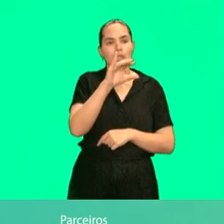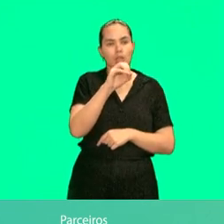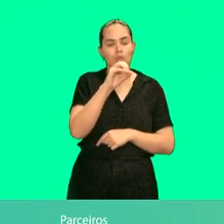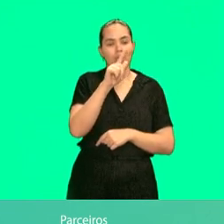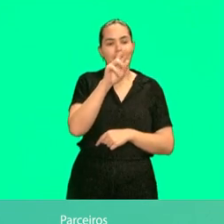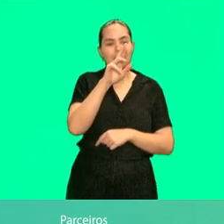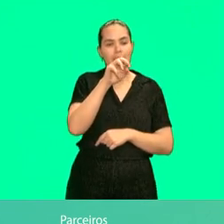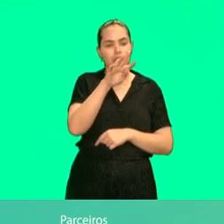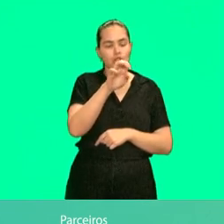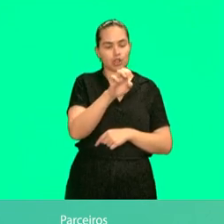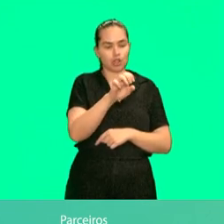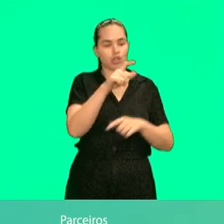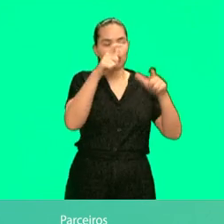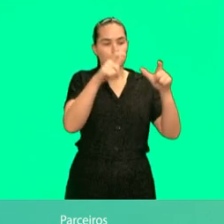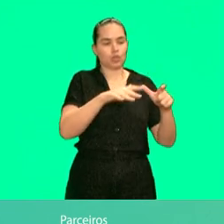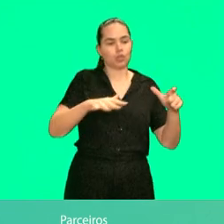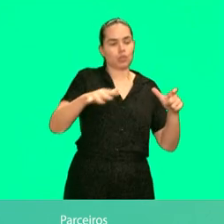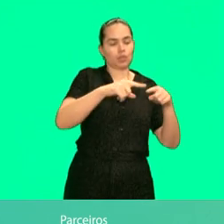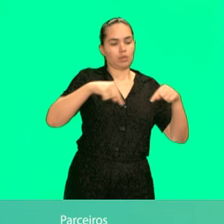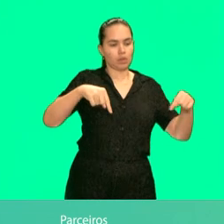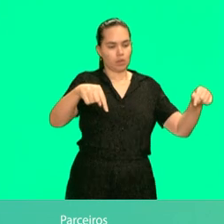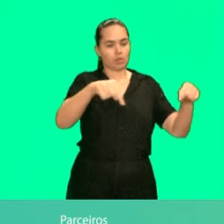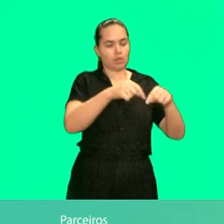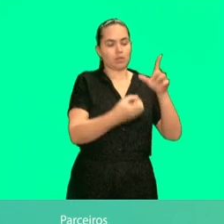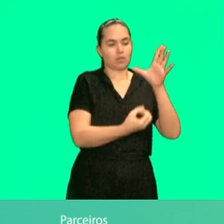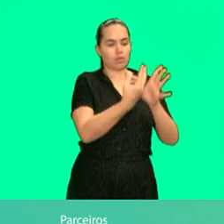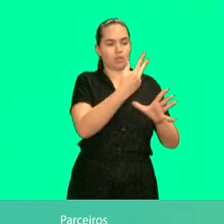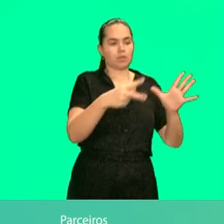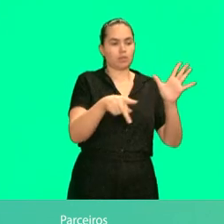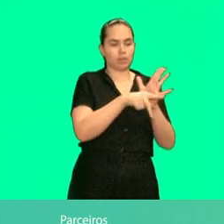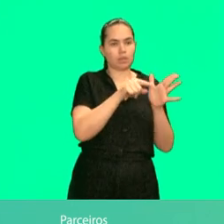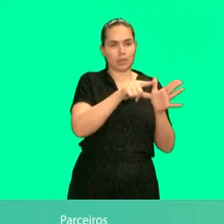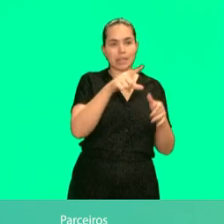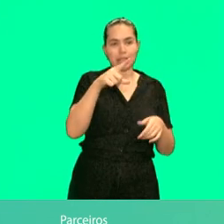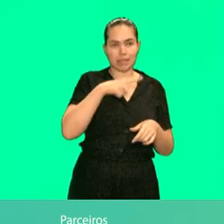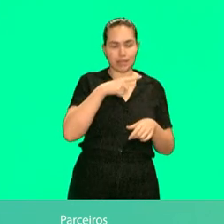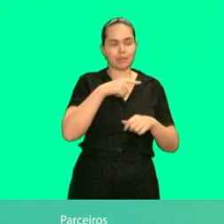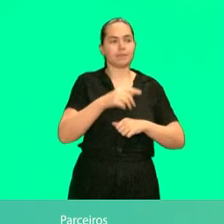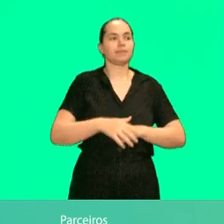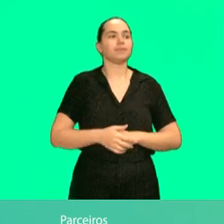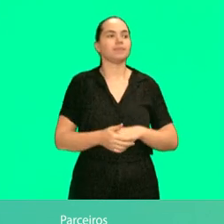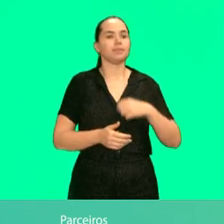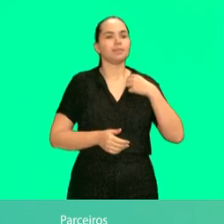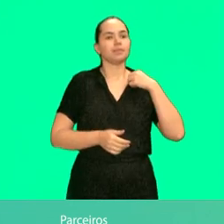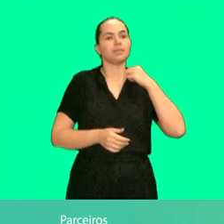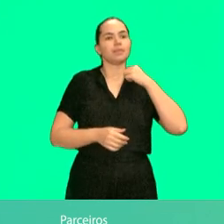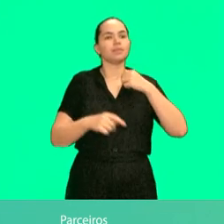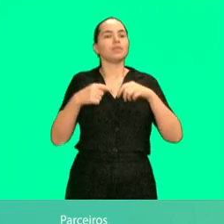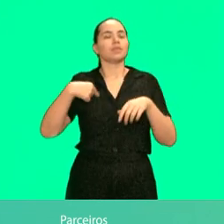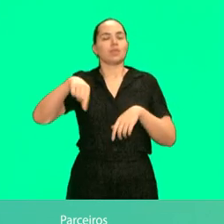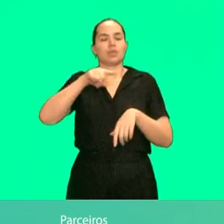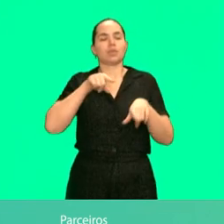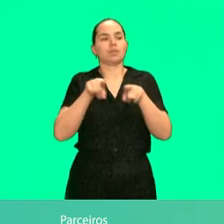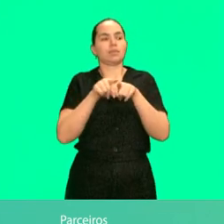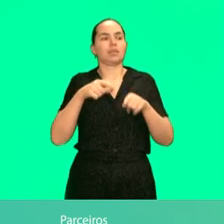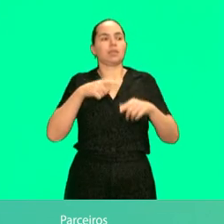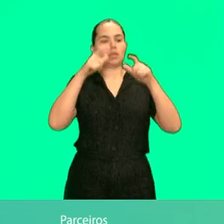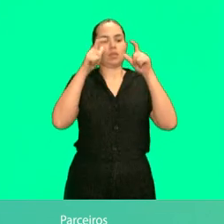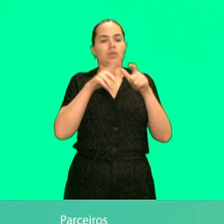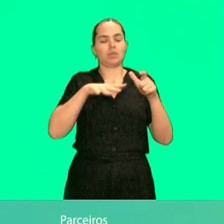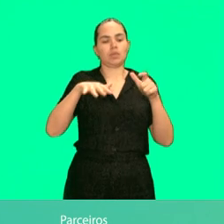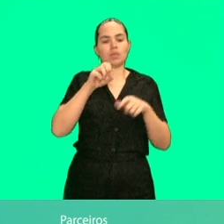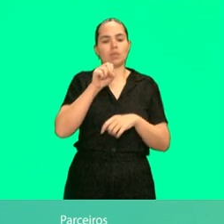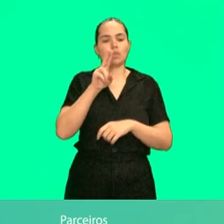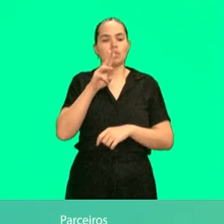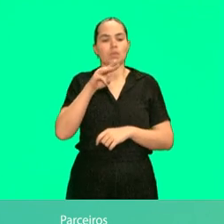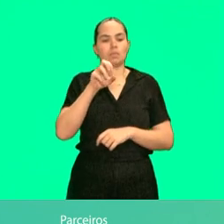we have a unit in Sumaré for fertilizer, foliar fertilizer